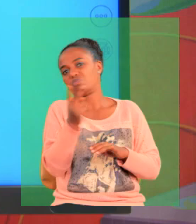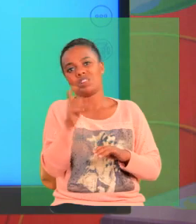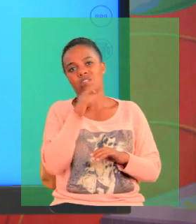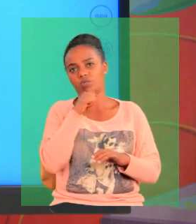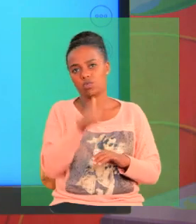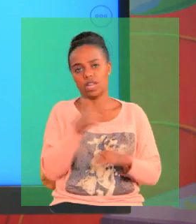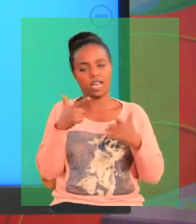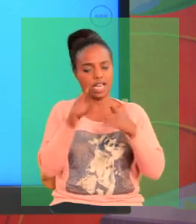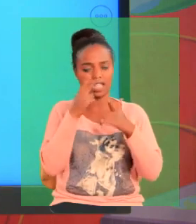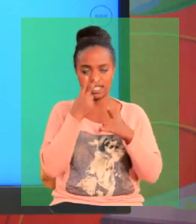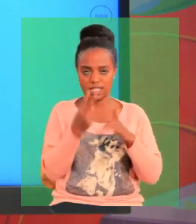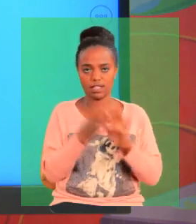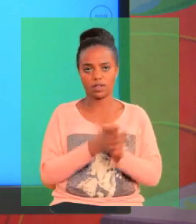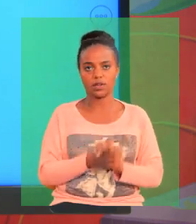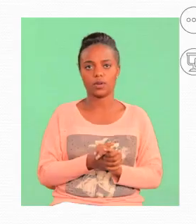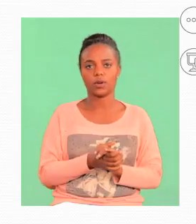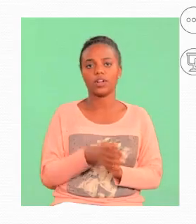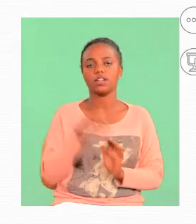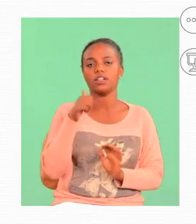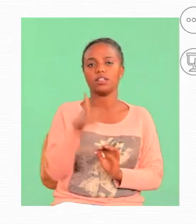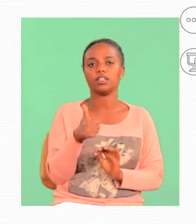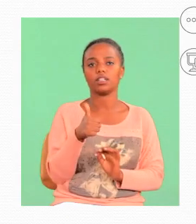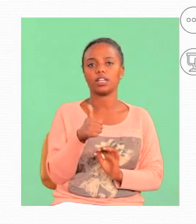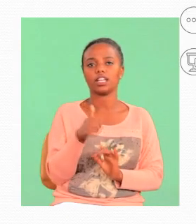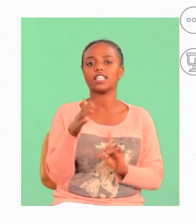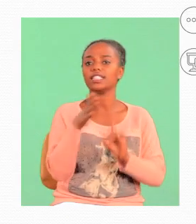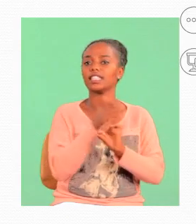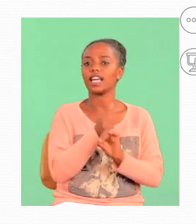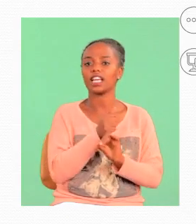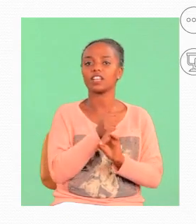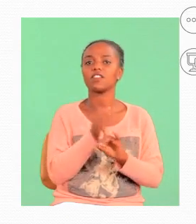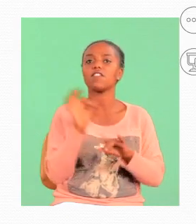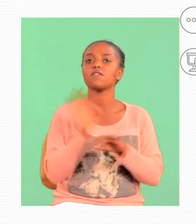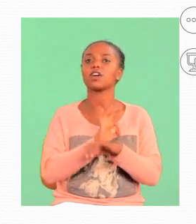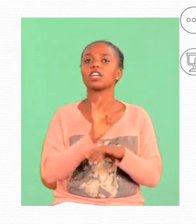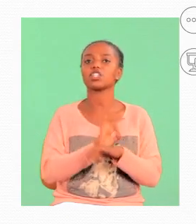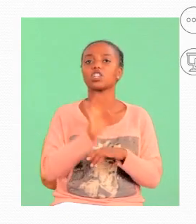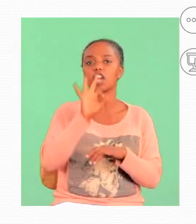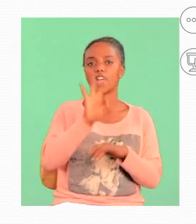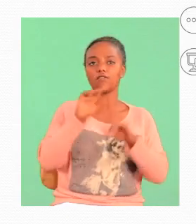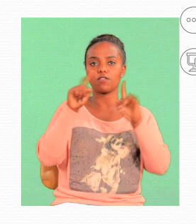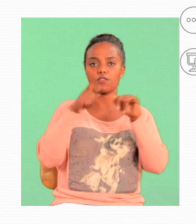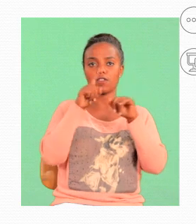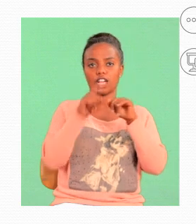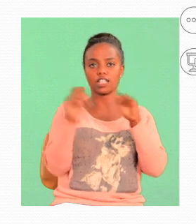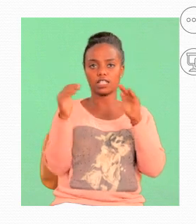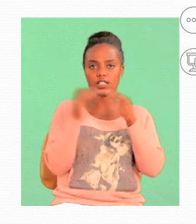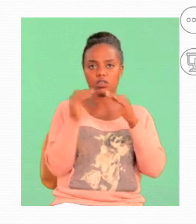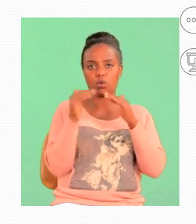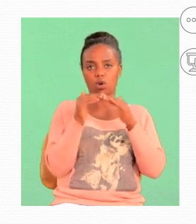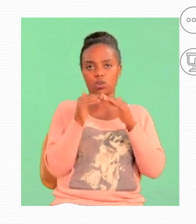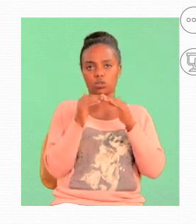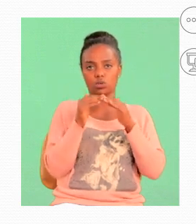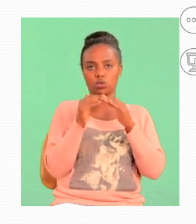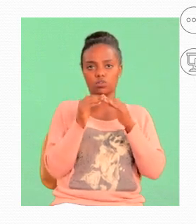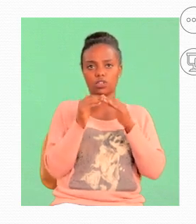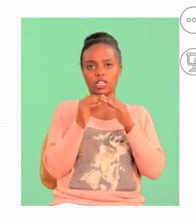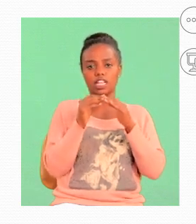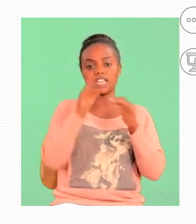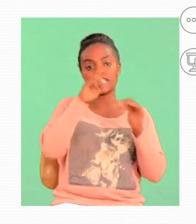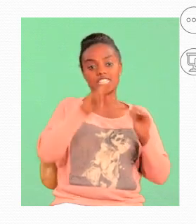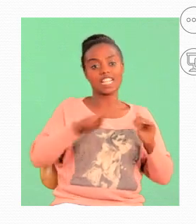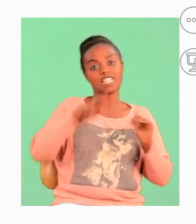let's take this one, A. Take the function f of x to be equal to the square root